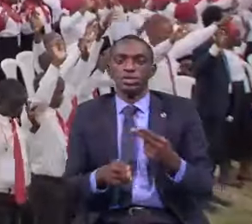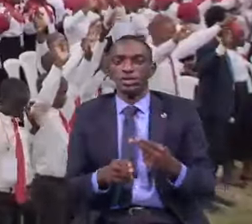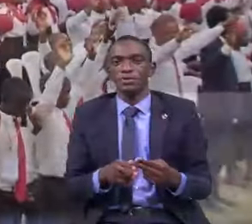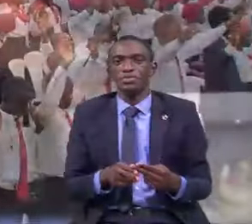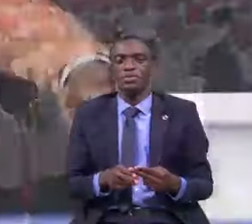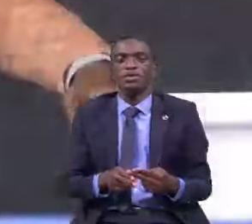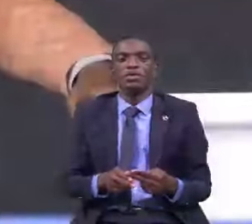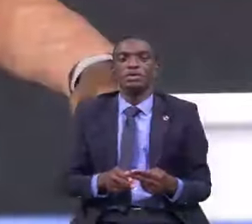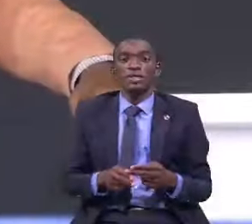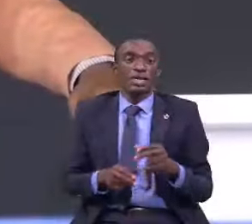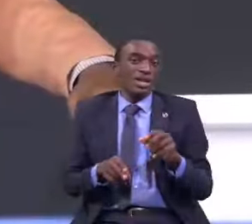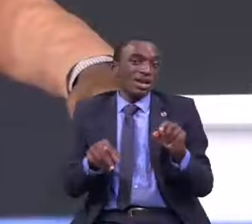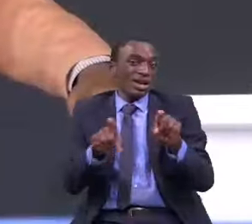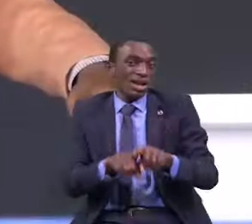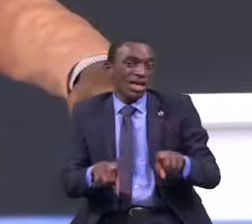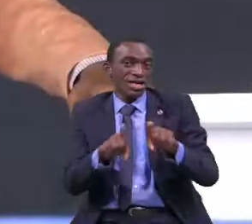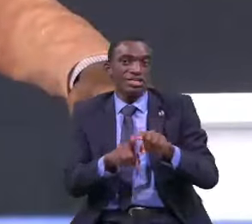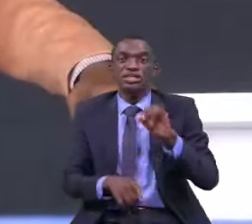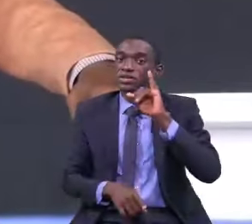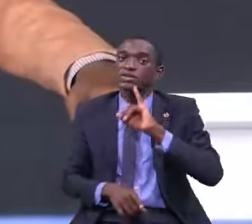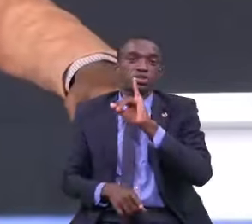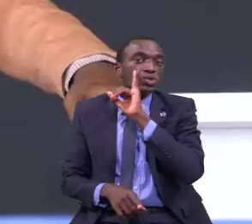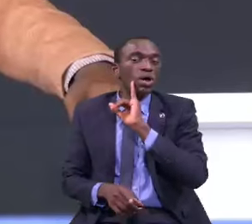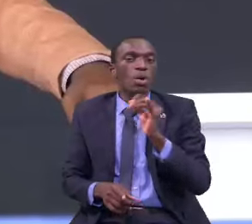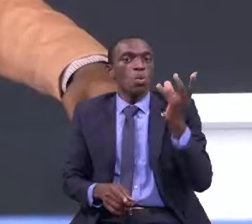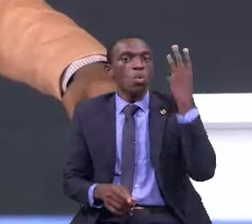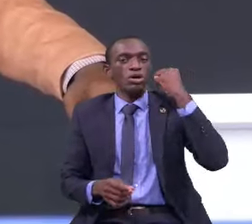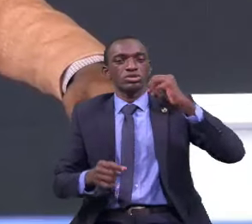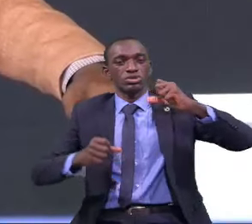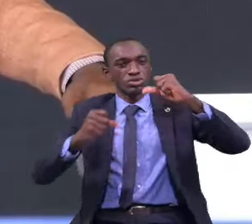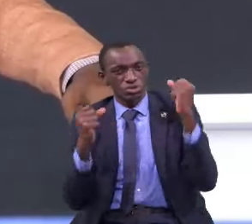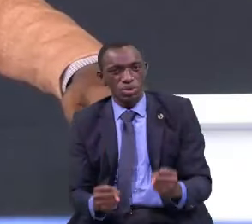As Israel was stronger than Egypt,